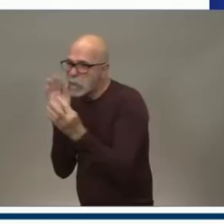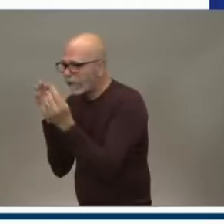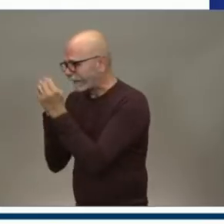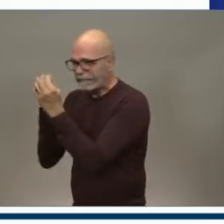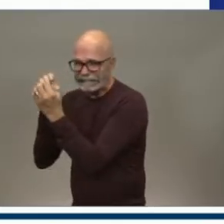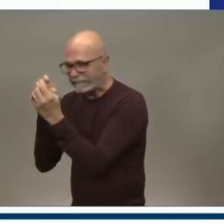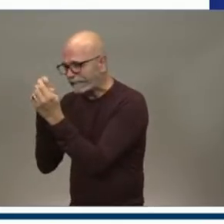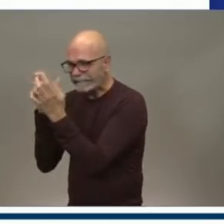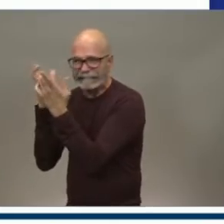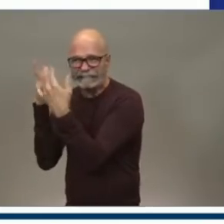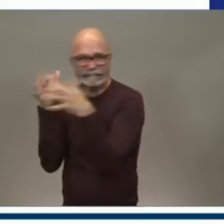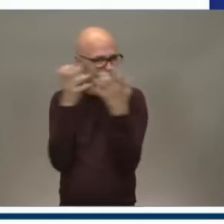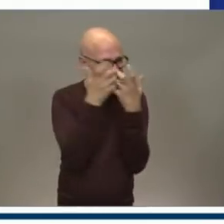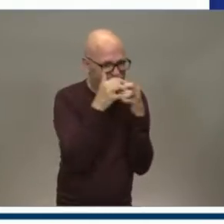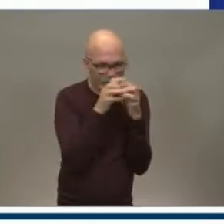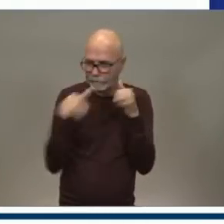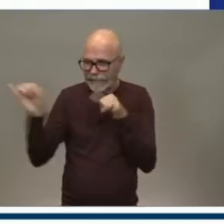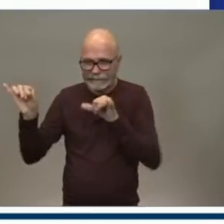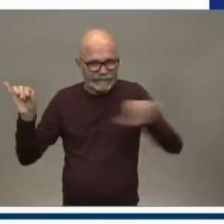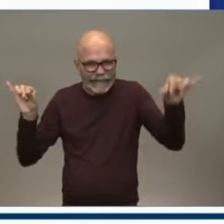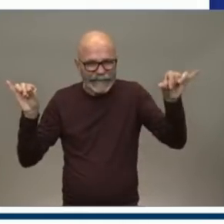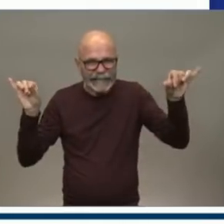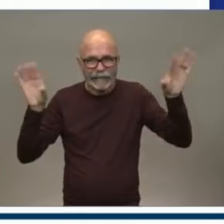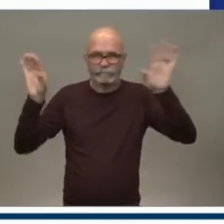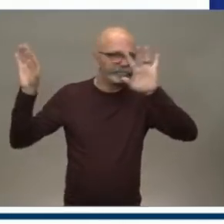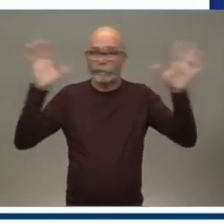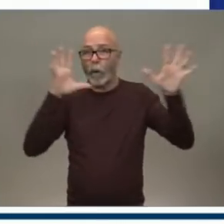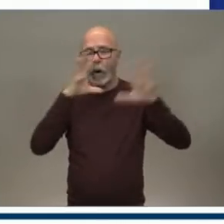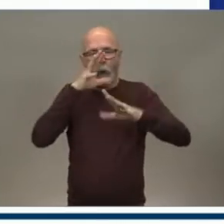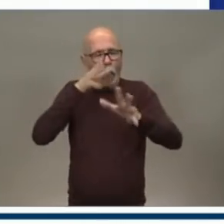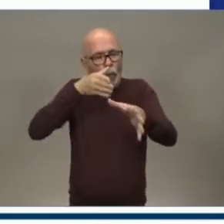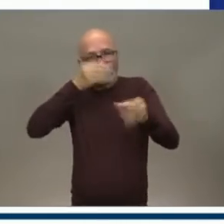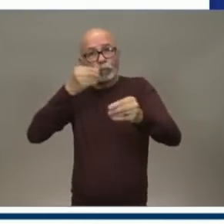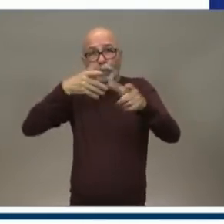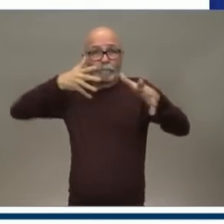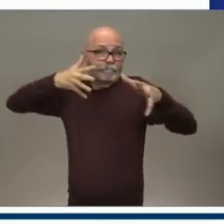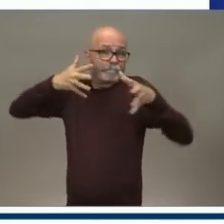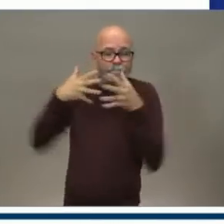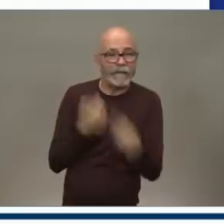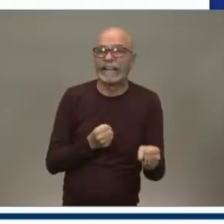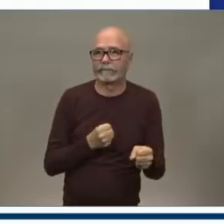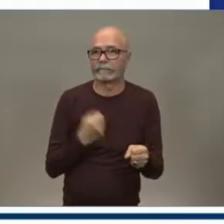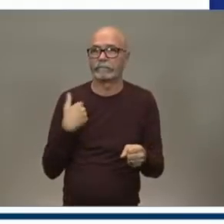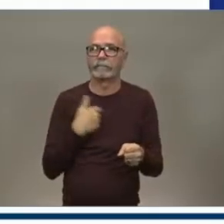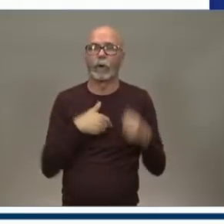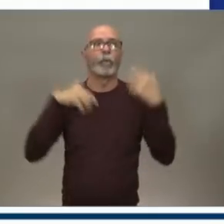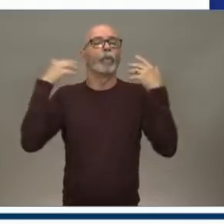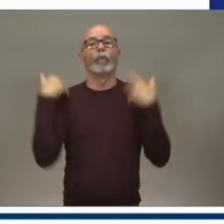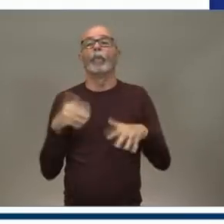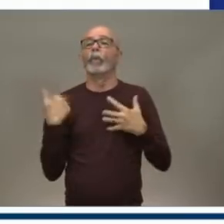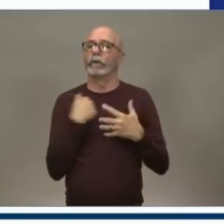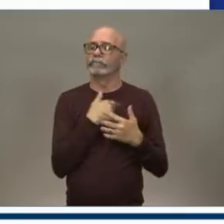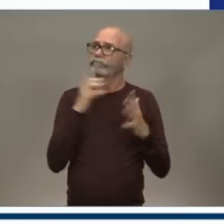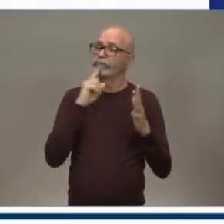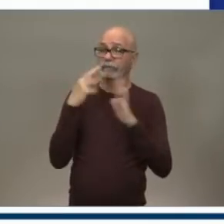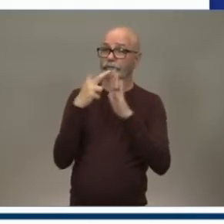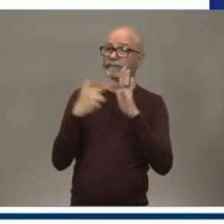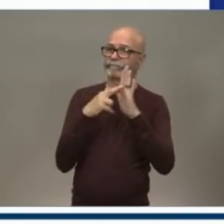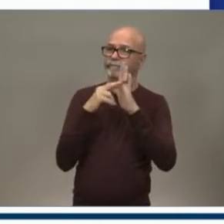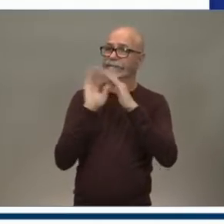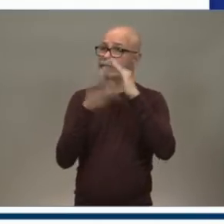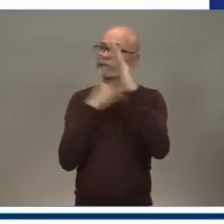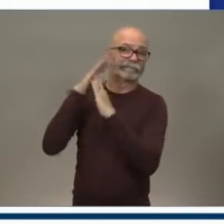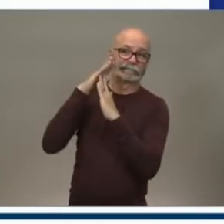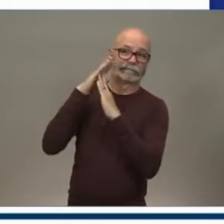that 14-day self-isolation, even though we have a higher level of protocols in our schools than we do in some of our other environments. So,